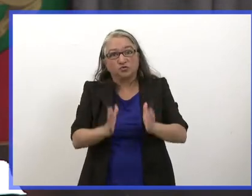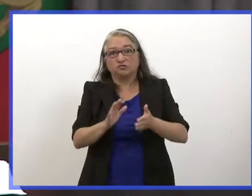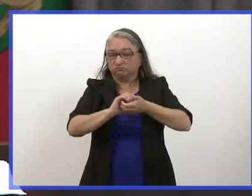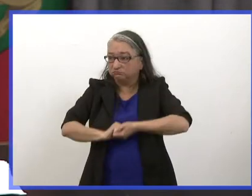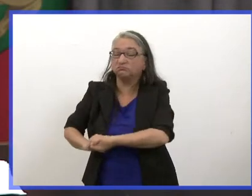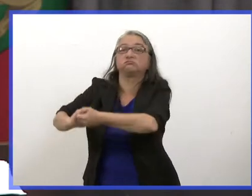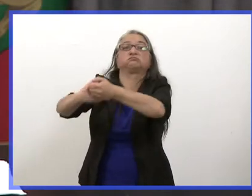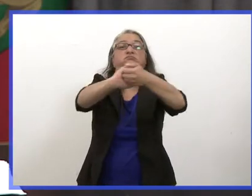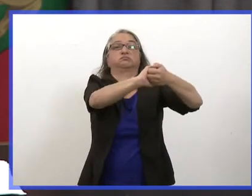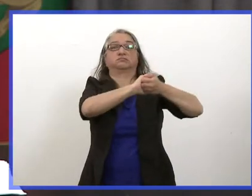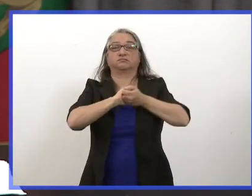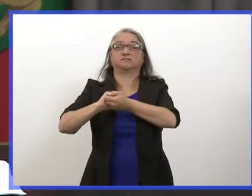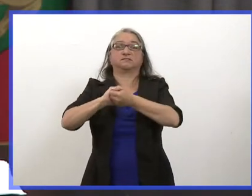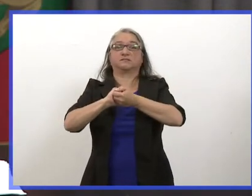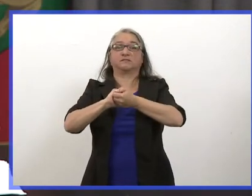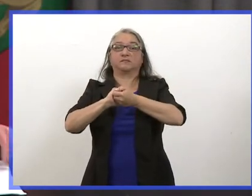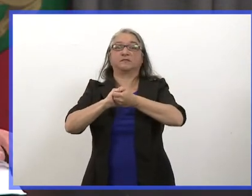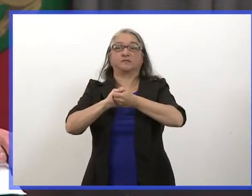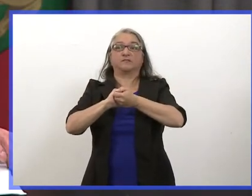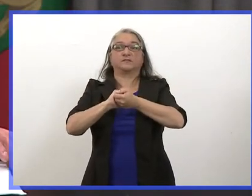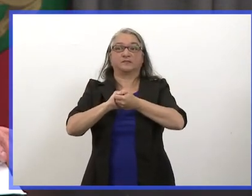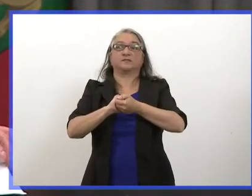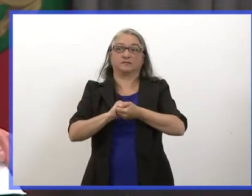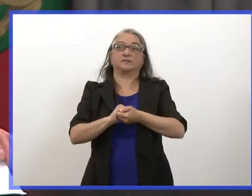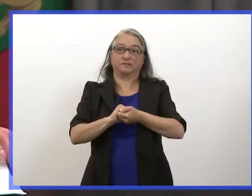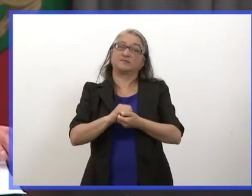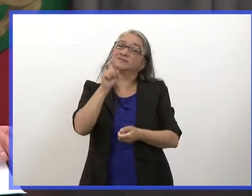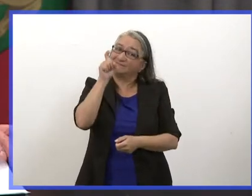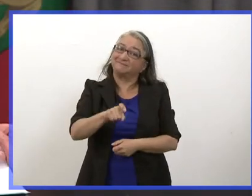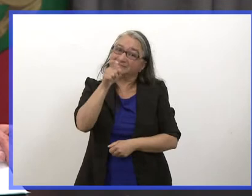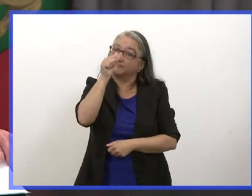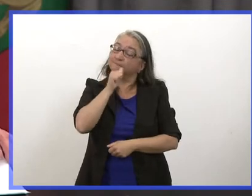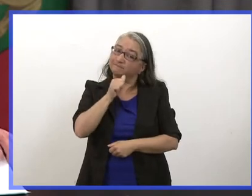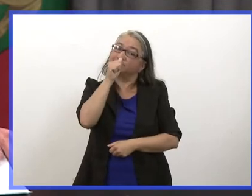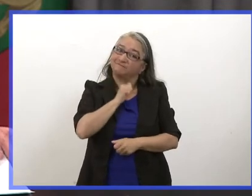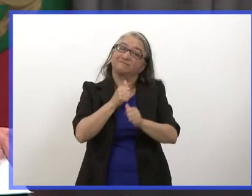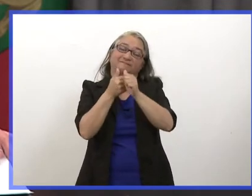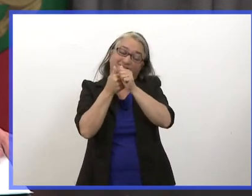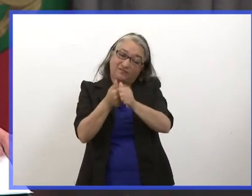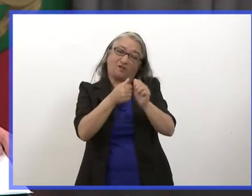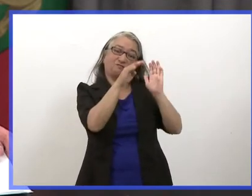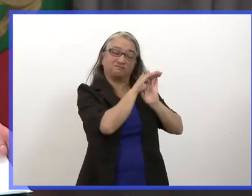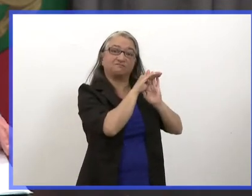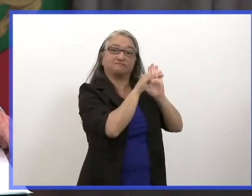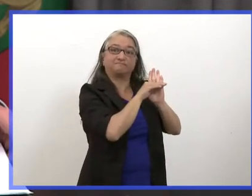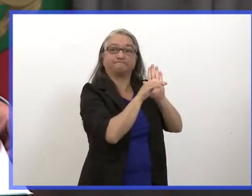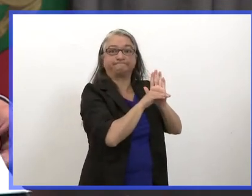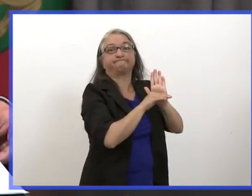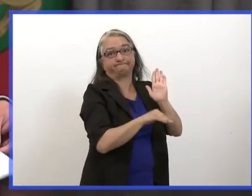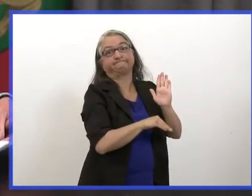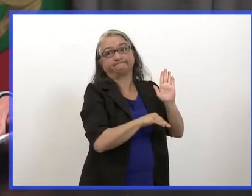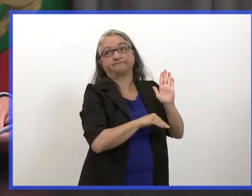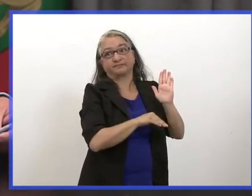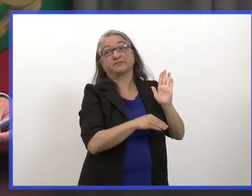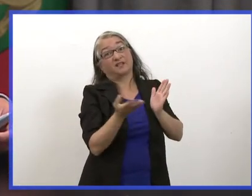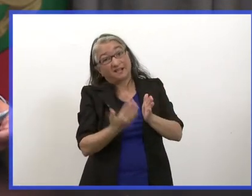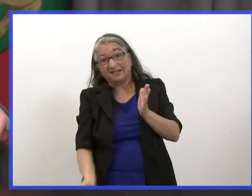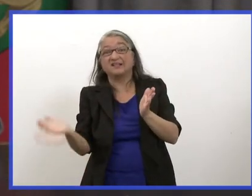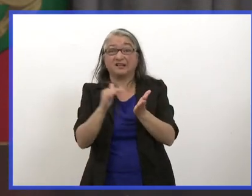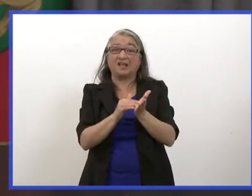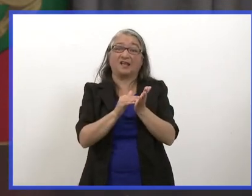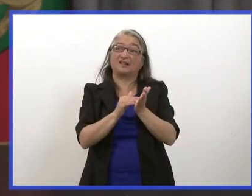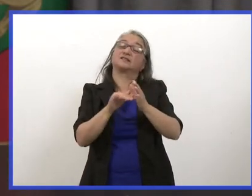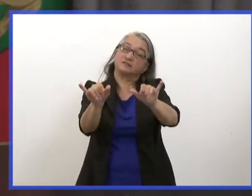continue to do it for a bit longer. So practice the fundamentals, stay home, and thanks again to